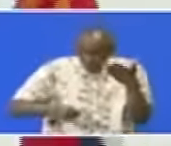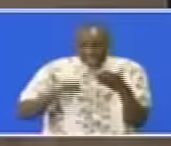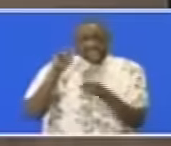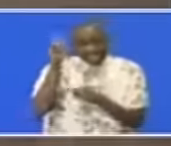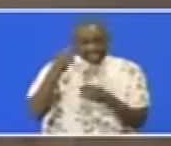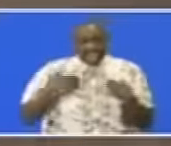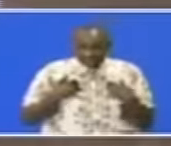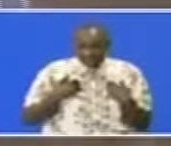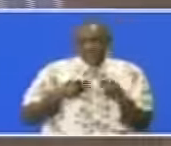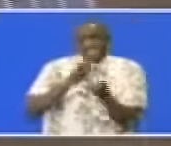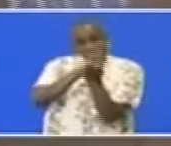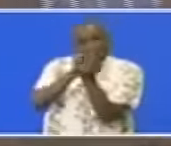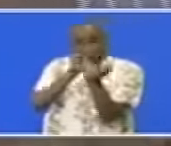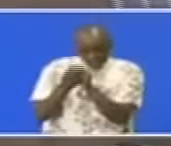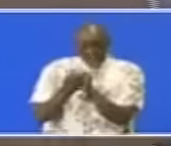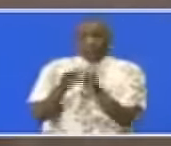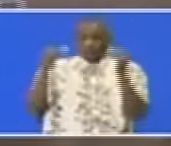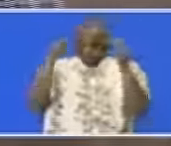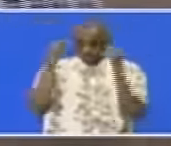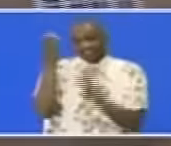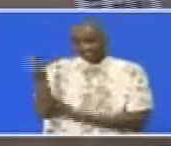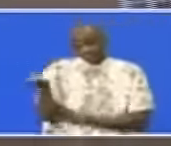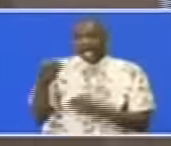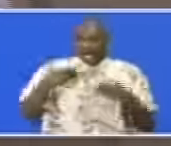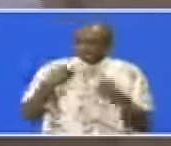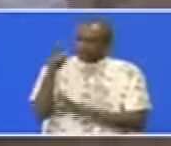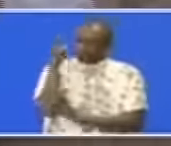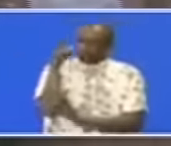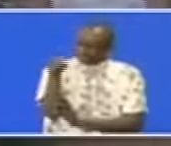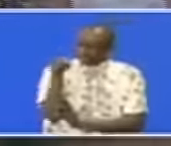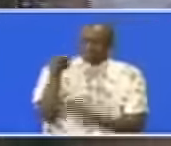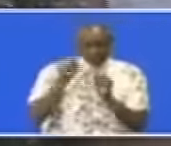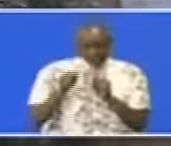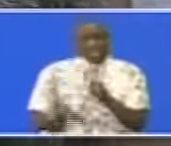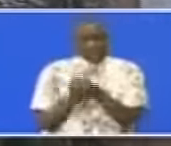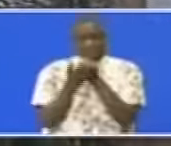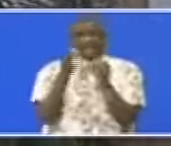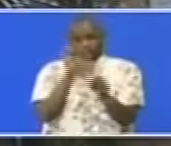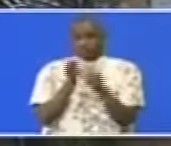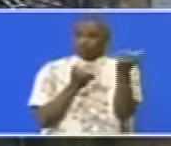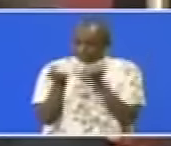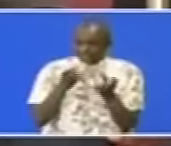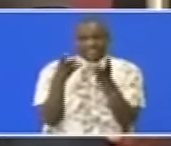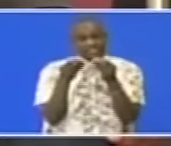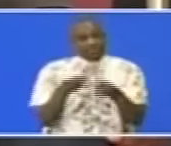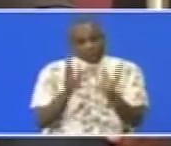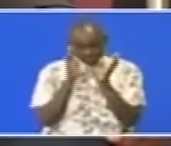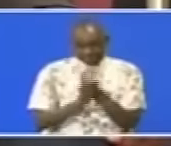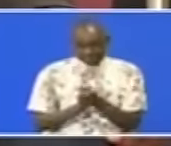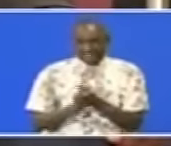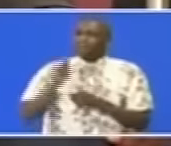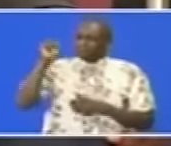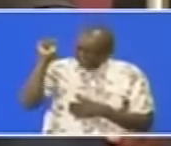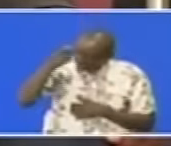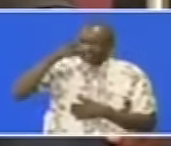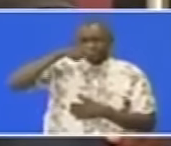up include reforming the legal landscape by having laws that facilitate the setting up of businesses. The president has